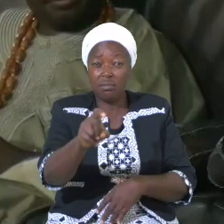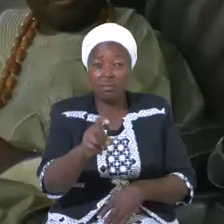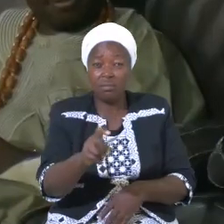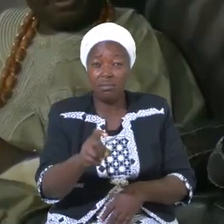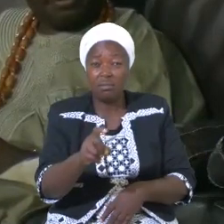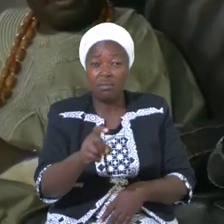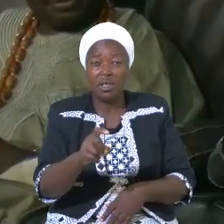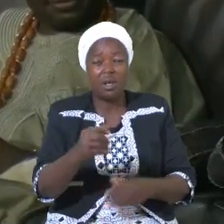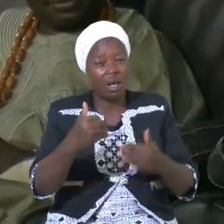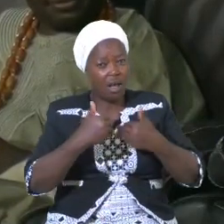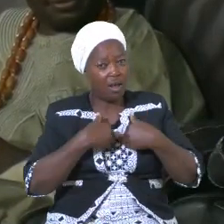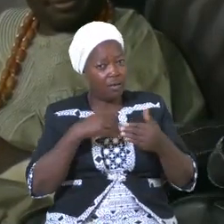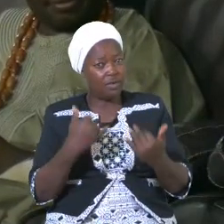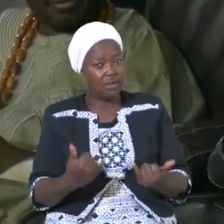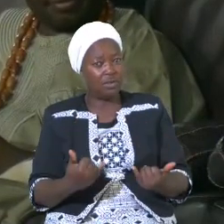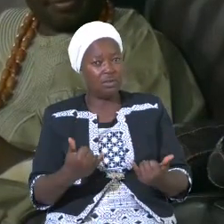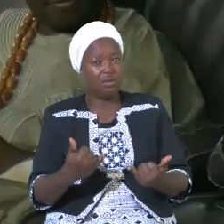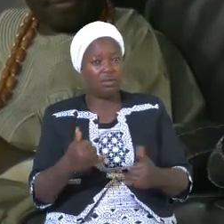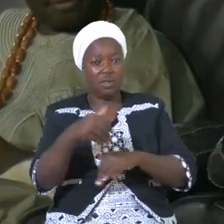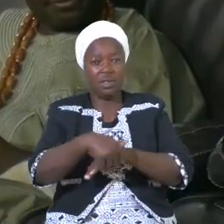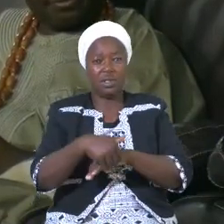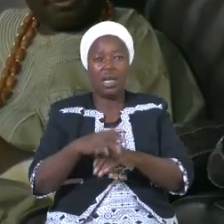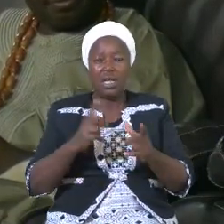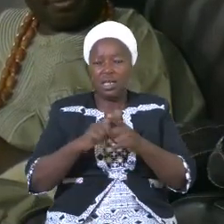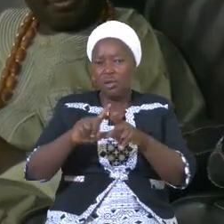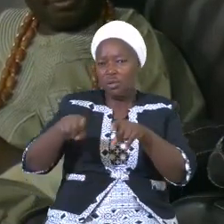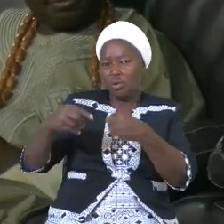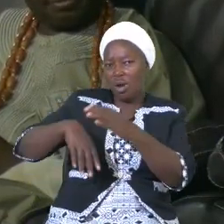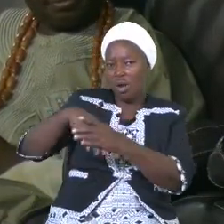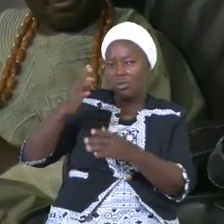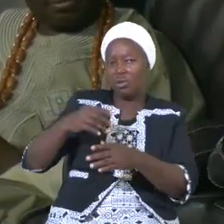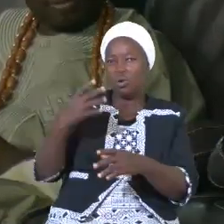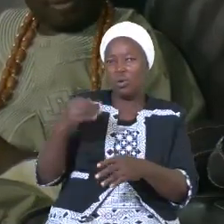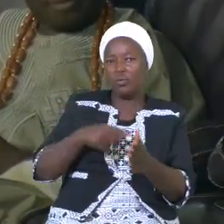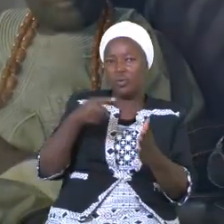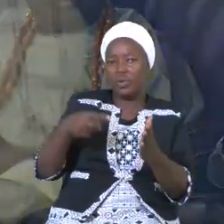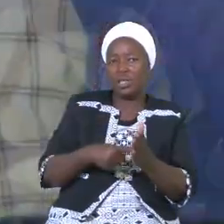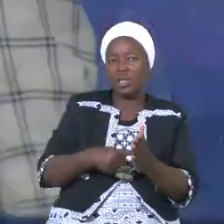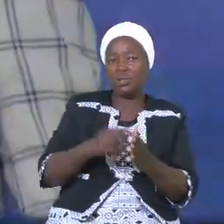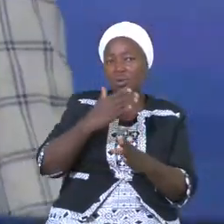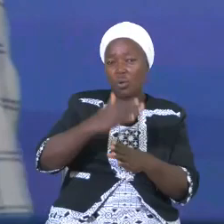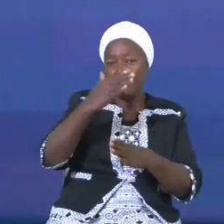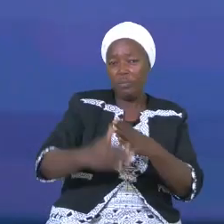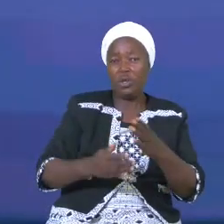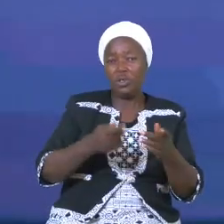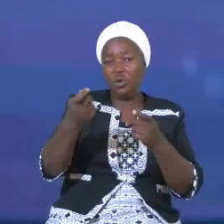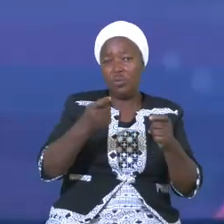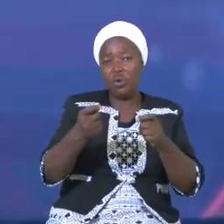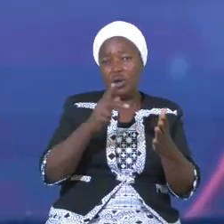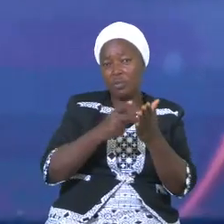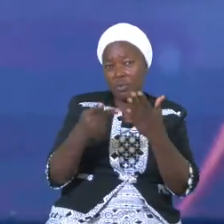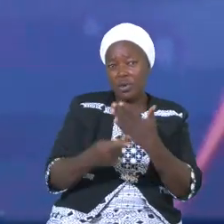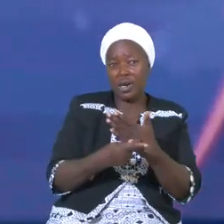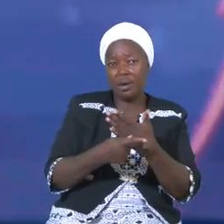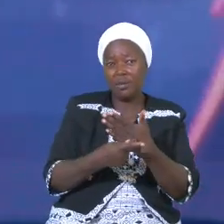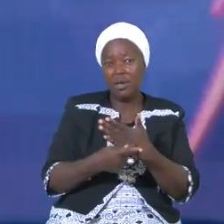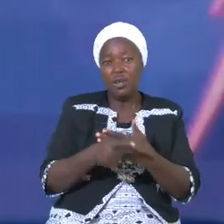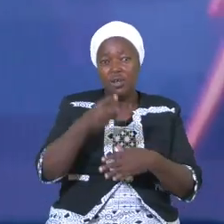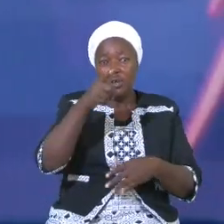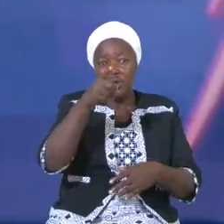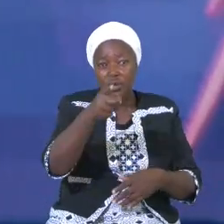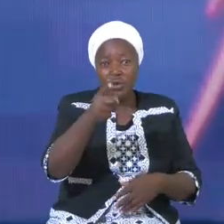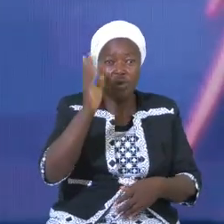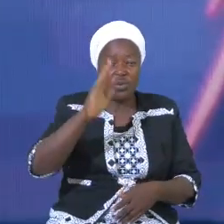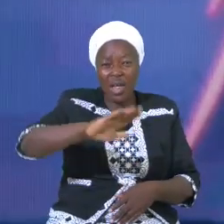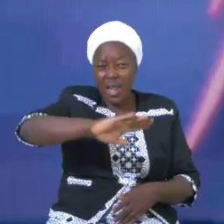tonight and then you go out of this complete dominion crusader you will never